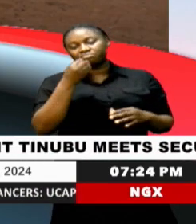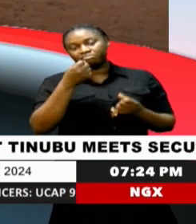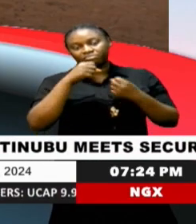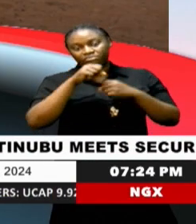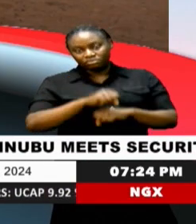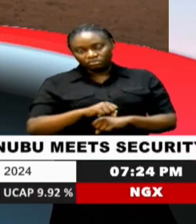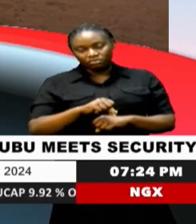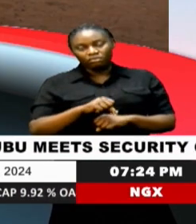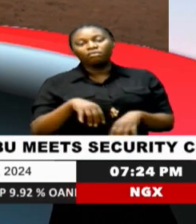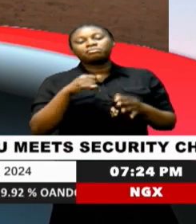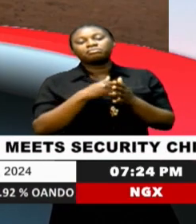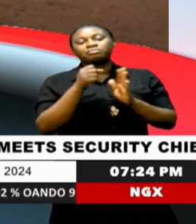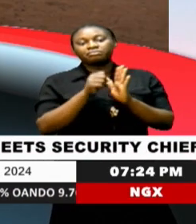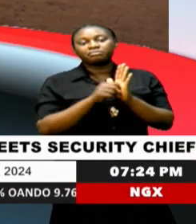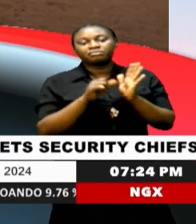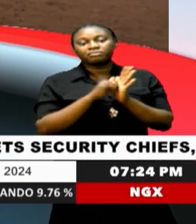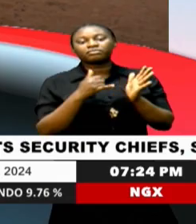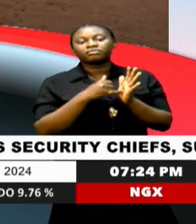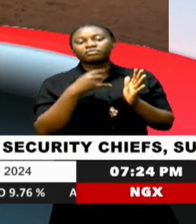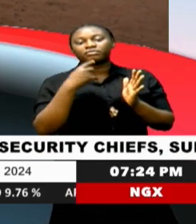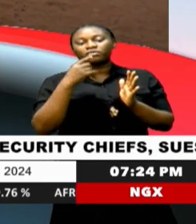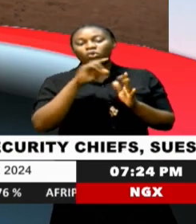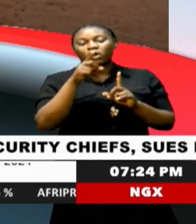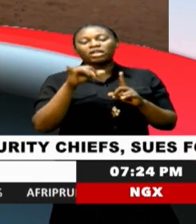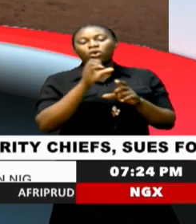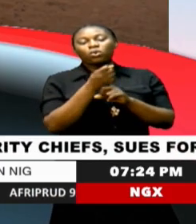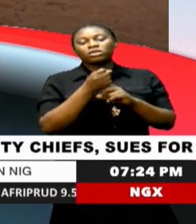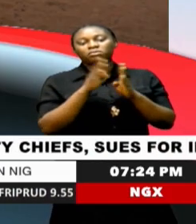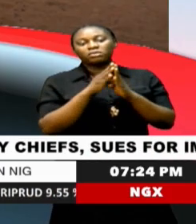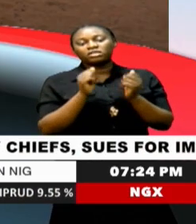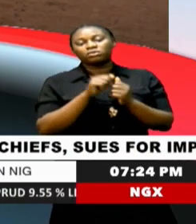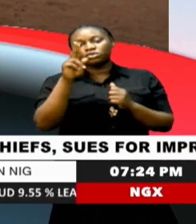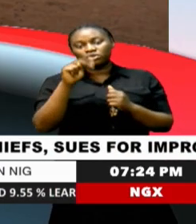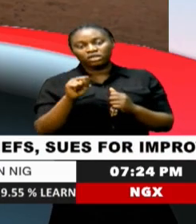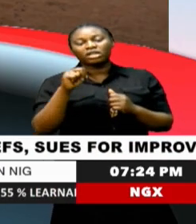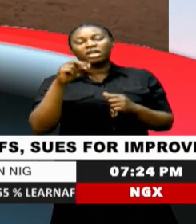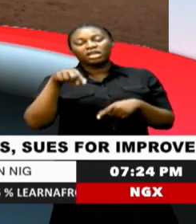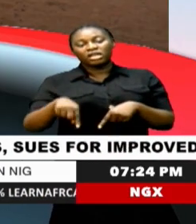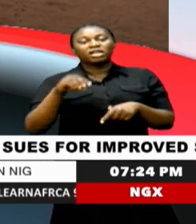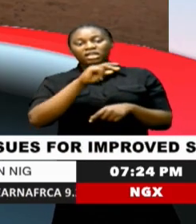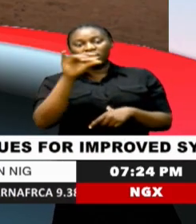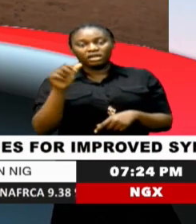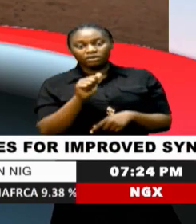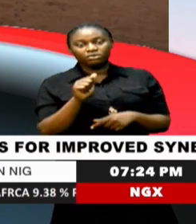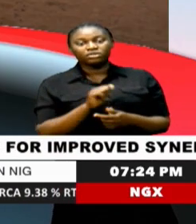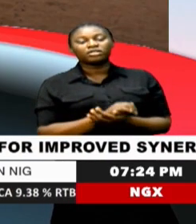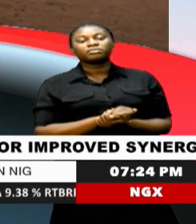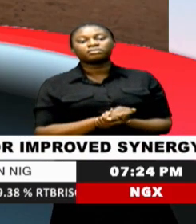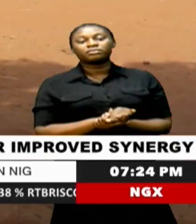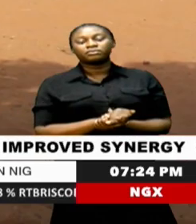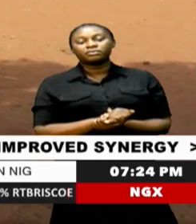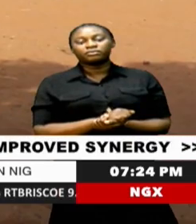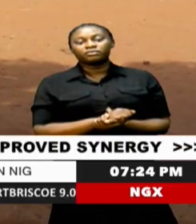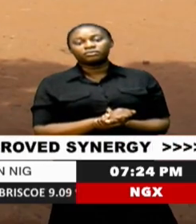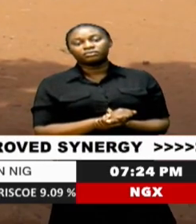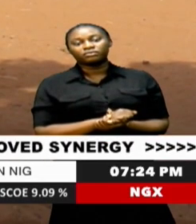Abubakar Kyari, stated this when he hosted the United Nations Commissioner for Refugees in Abuja. Musa Baba Aliyu was there.